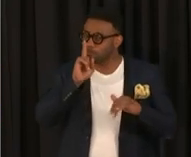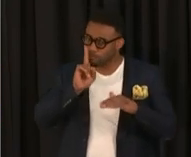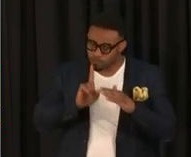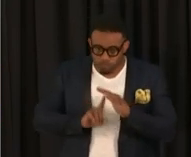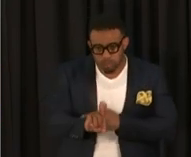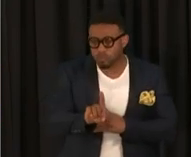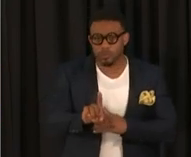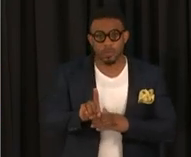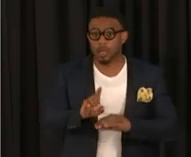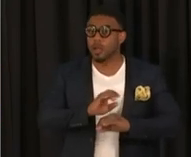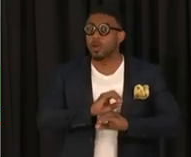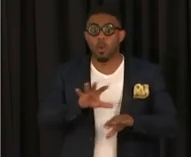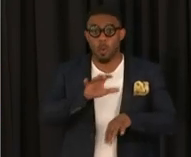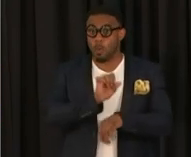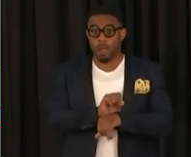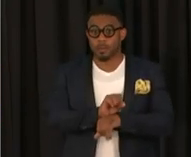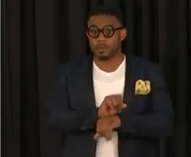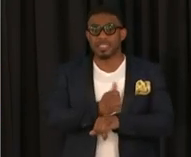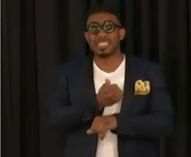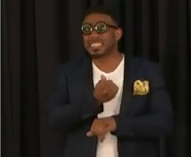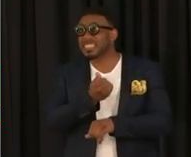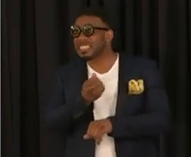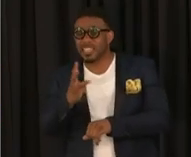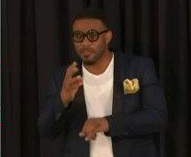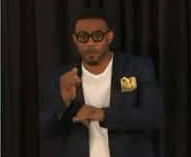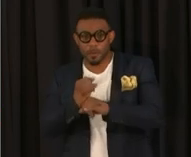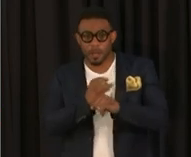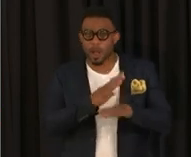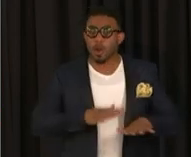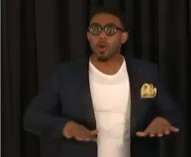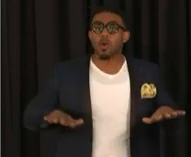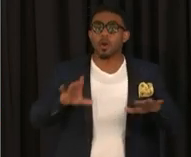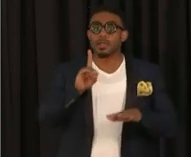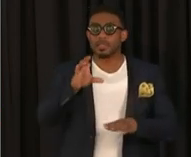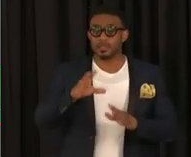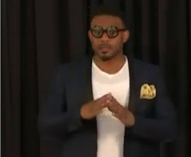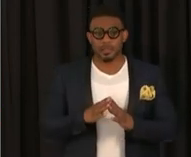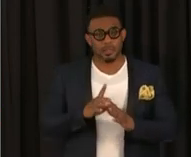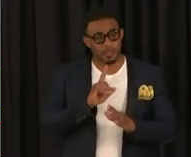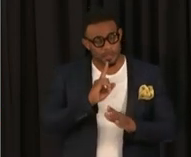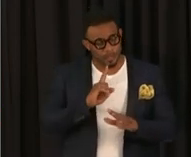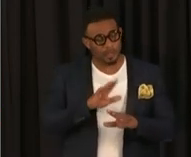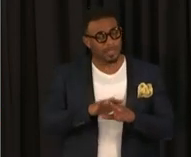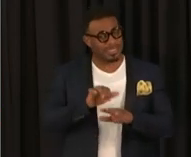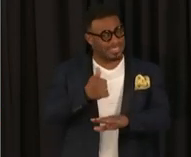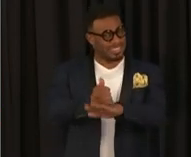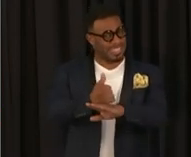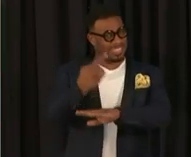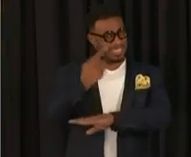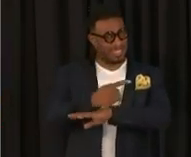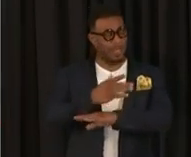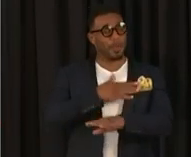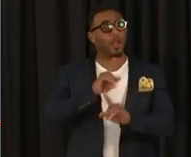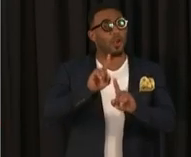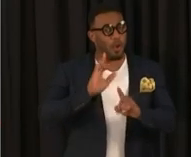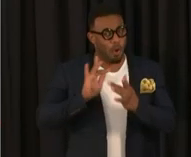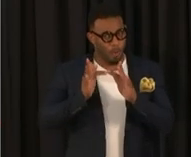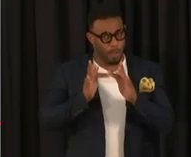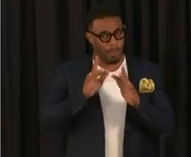now walk in without an appointment at several vaccination sites across the district, but it is on set days. So go